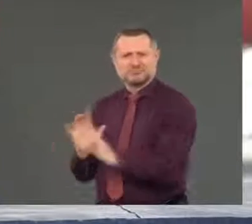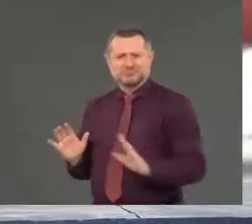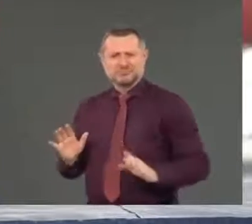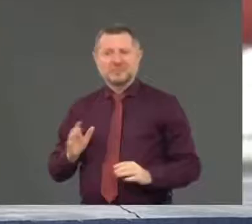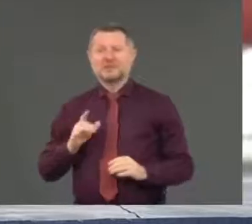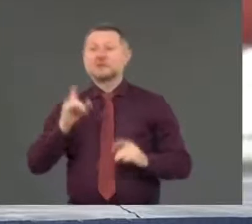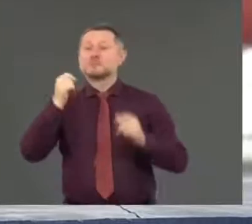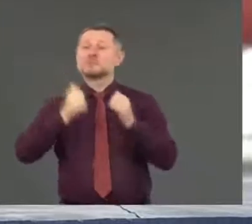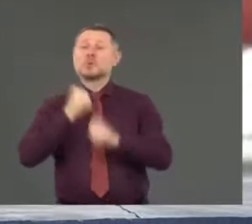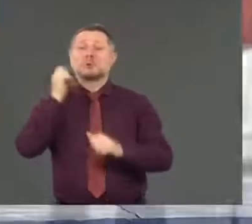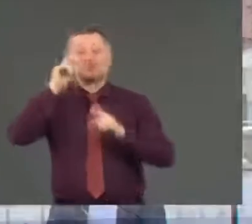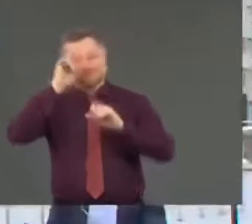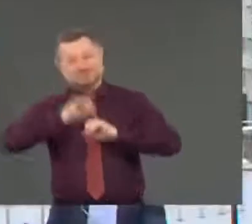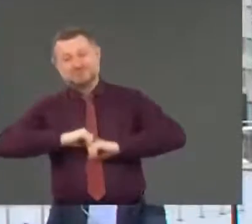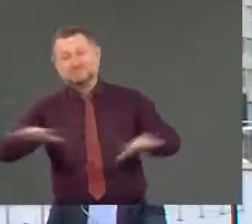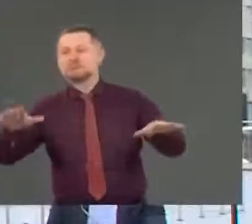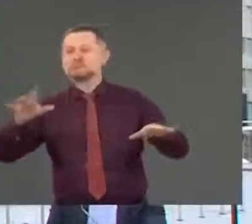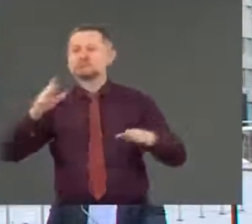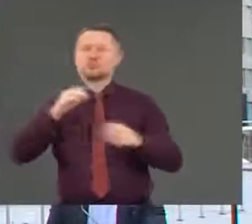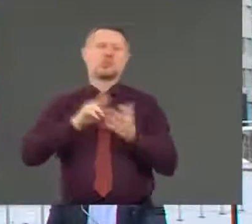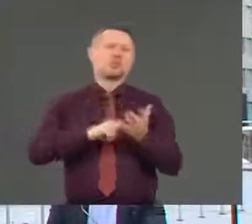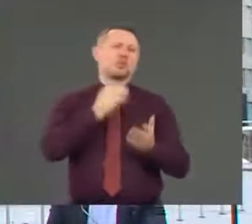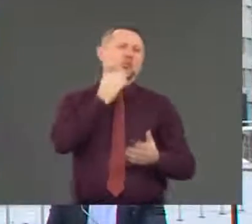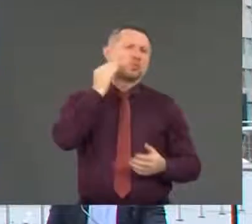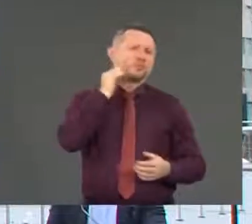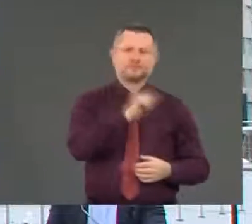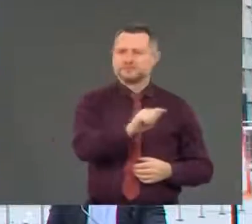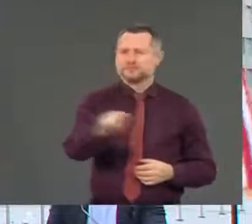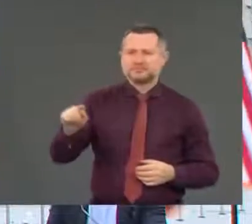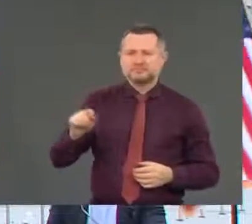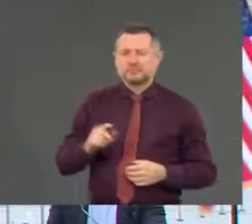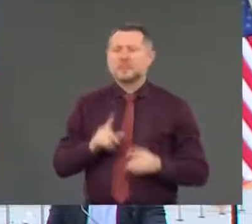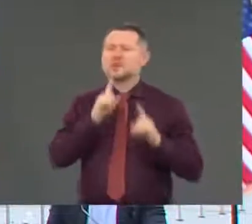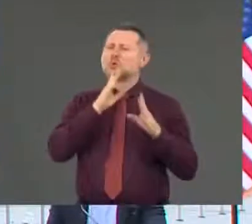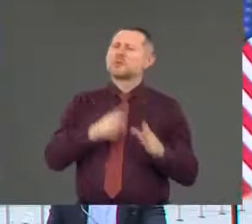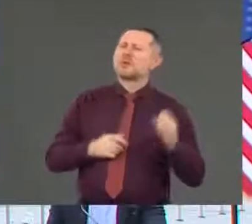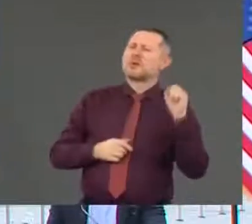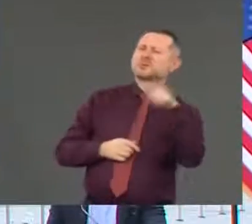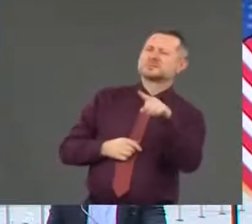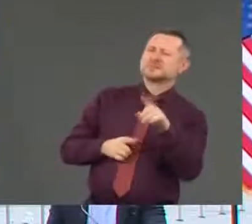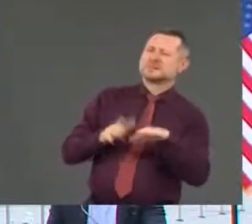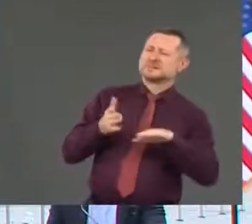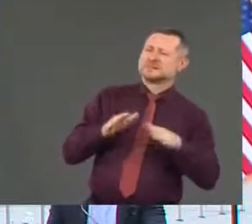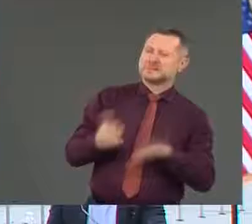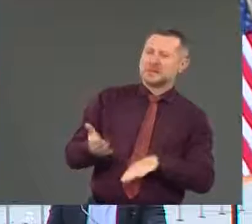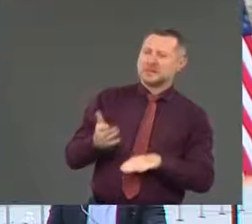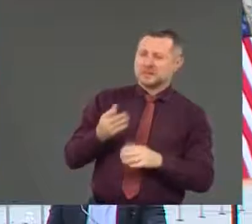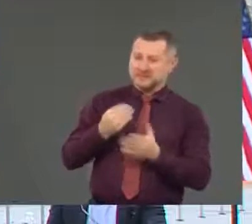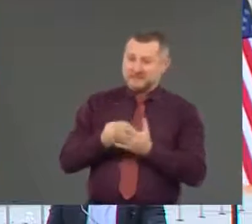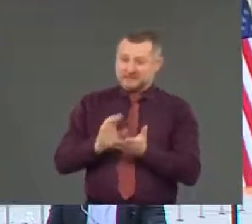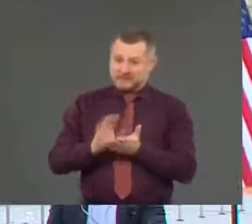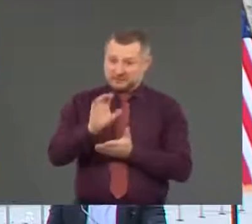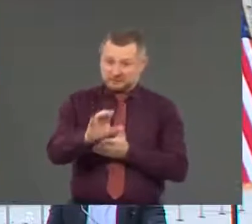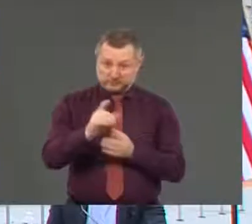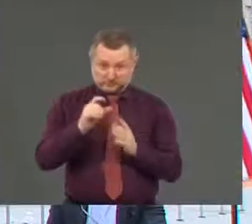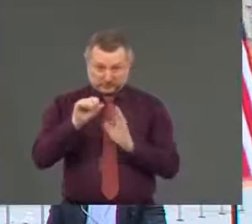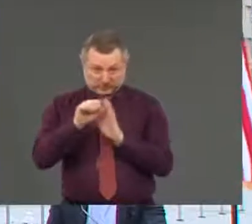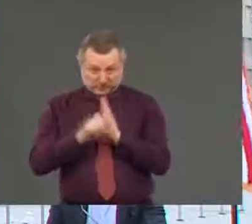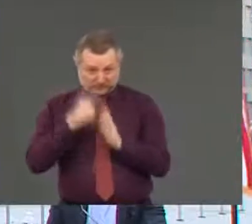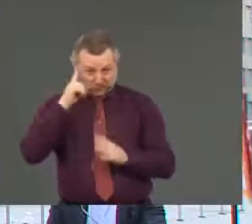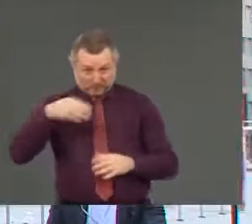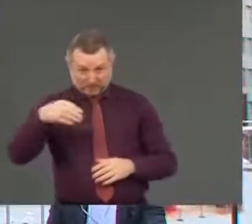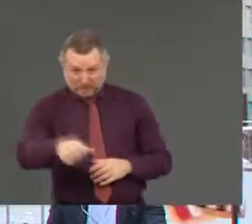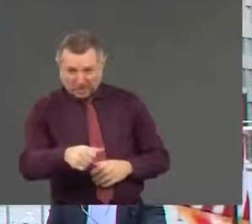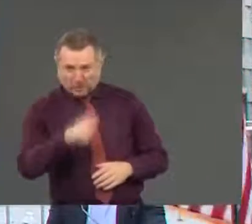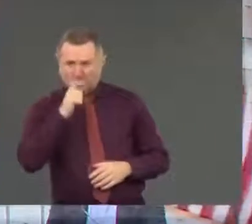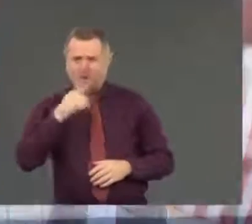this killer. Governor, on the death benefits, is this funded by the state, given the state's finances? I'm sure it's difficult. And who qualifies as a